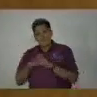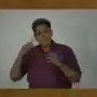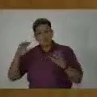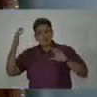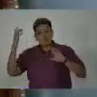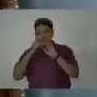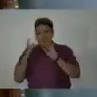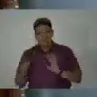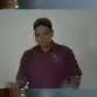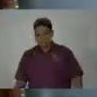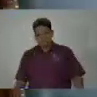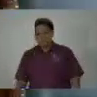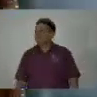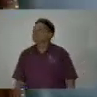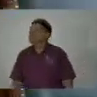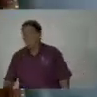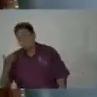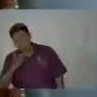Non-controversial. Thank you, Madam.